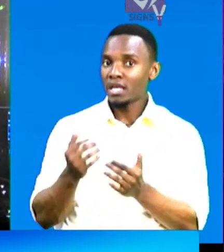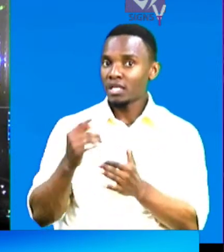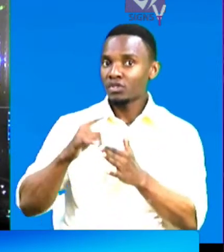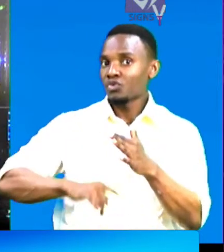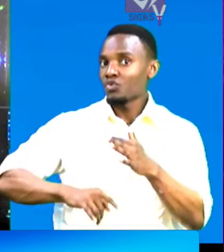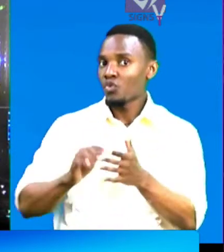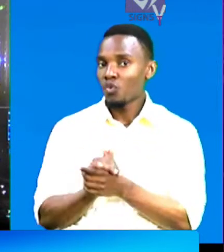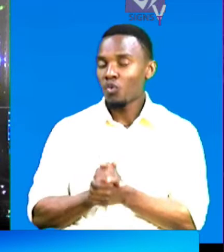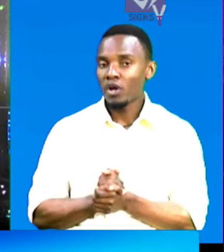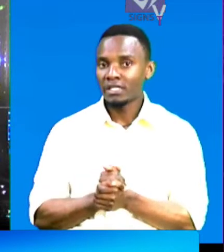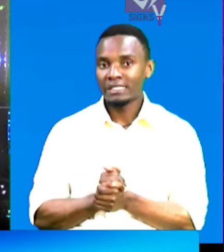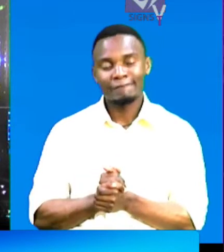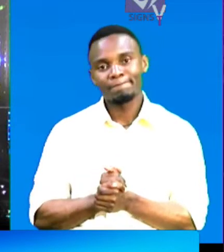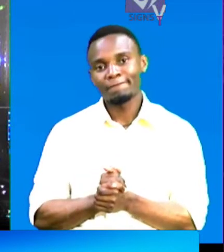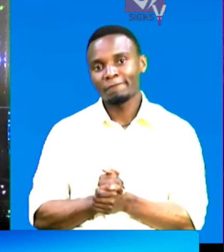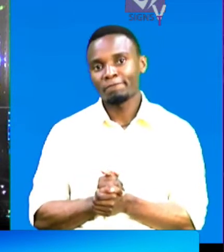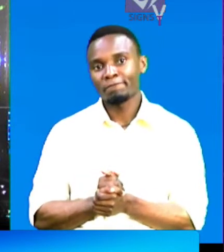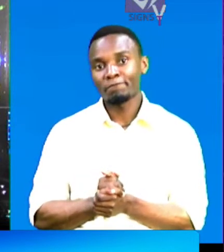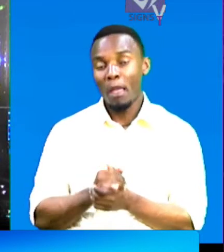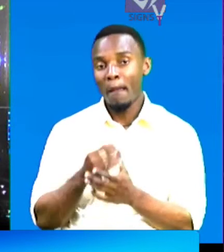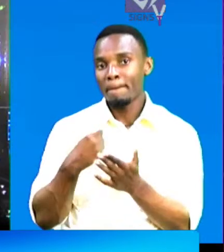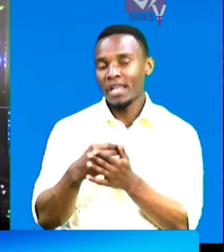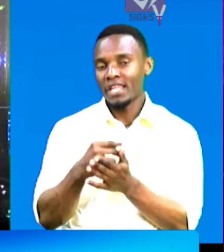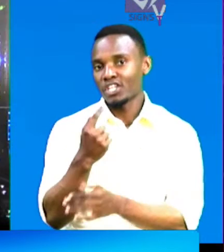money to get started.